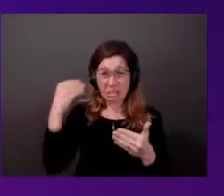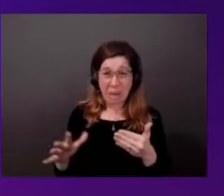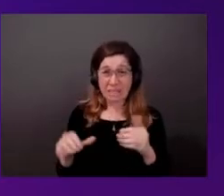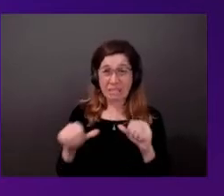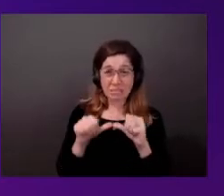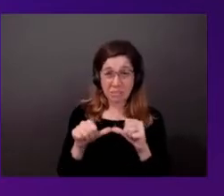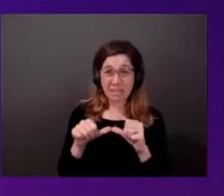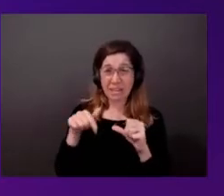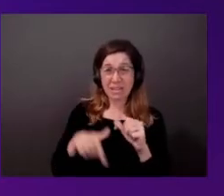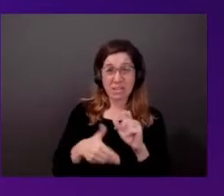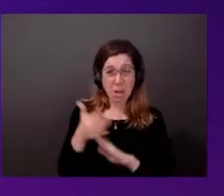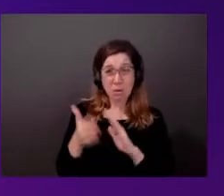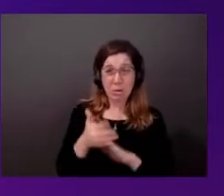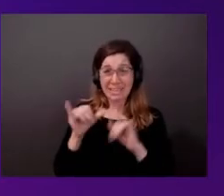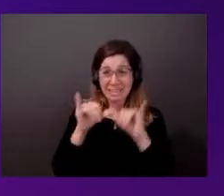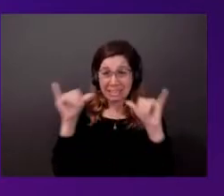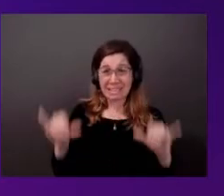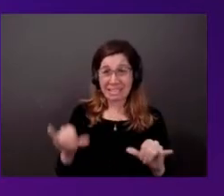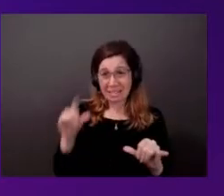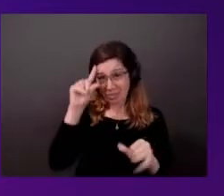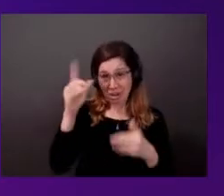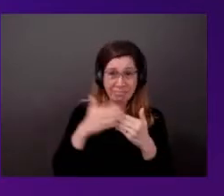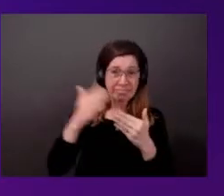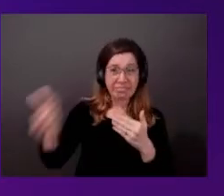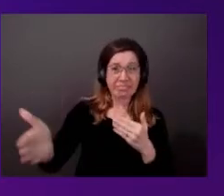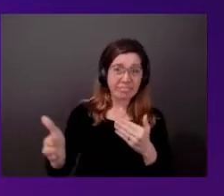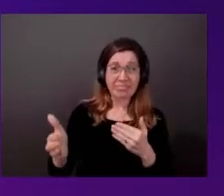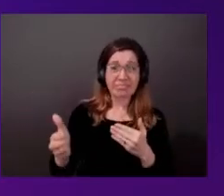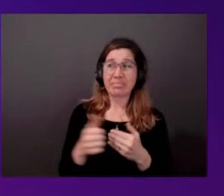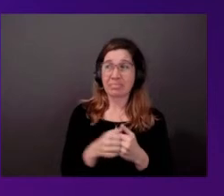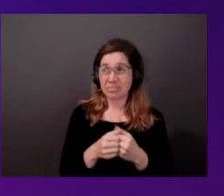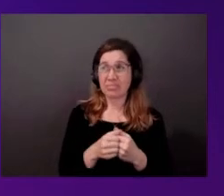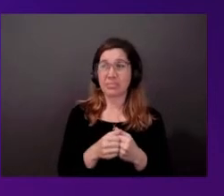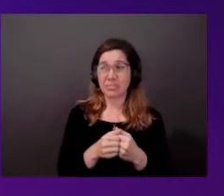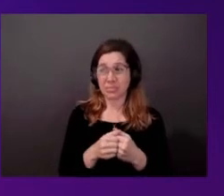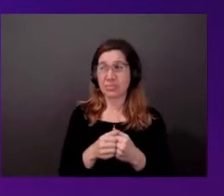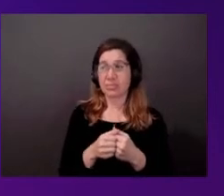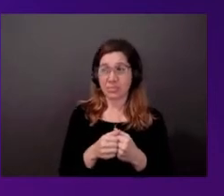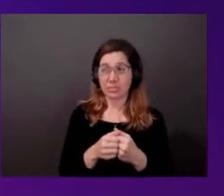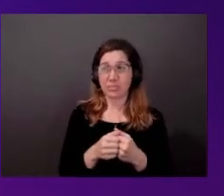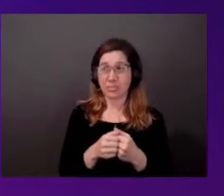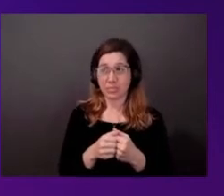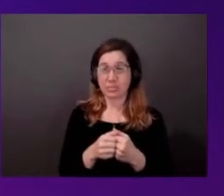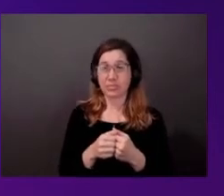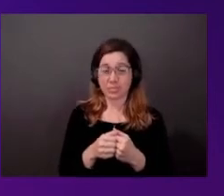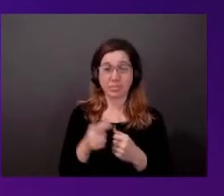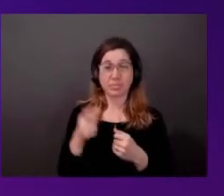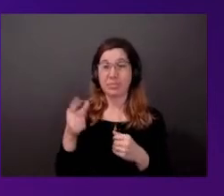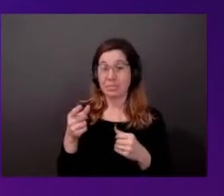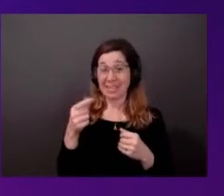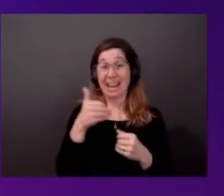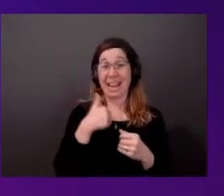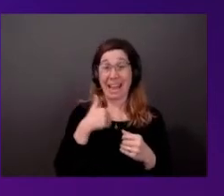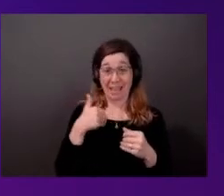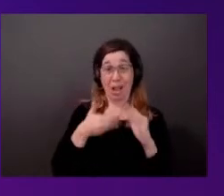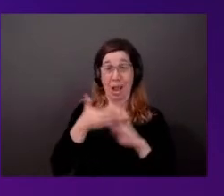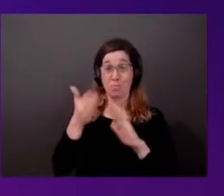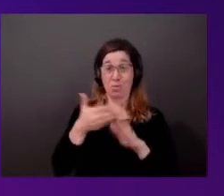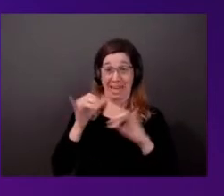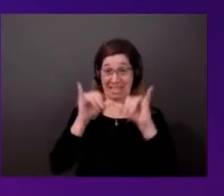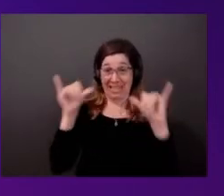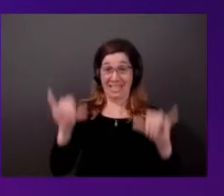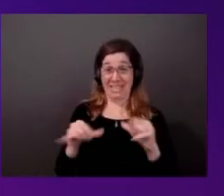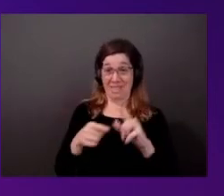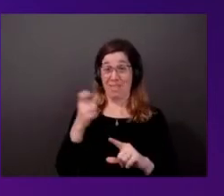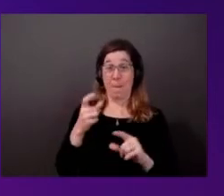entire product's lifecycle. FreeRTOS, an open-source real-time operating system for microcontrollers, offers long-term support,